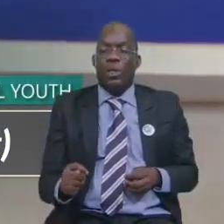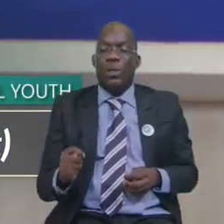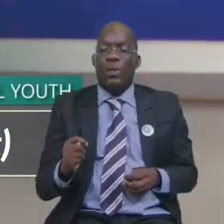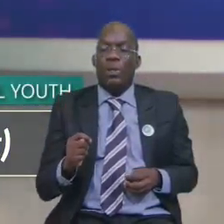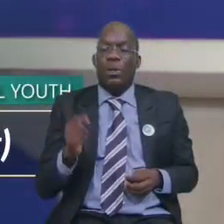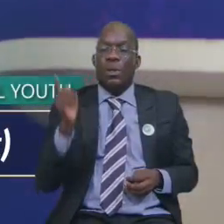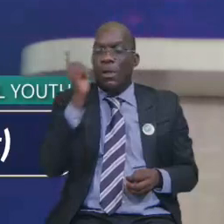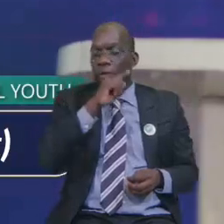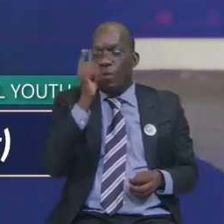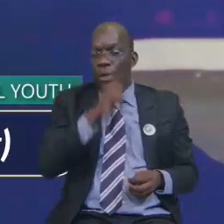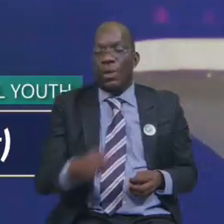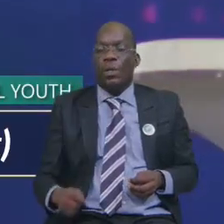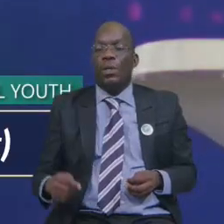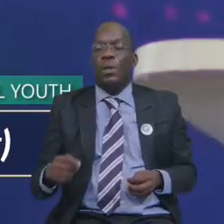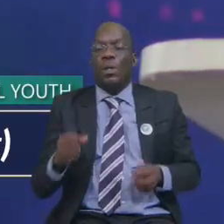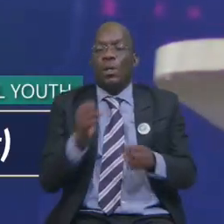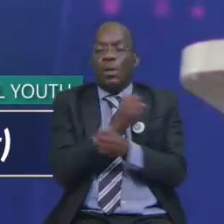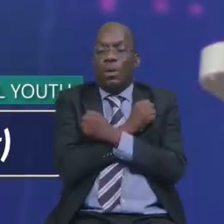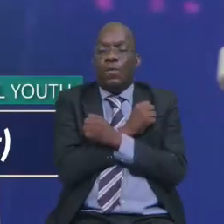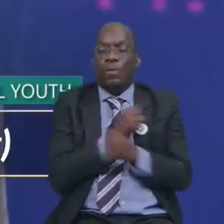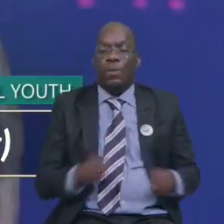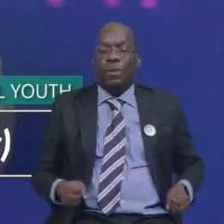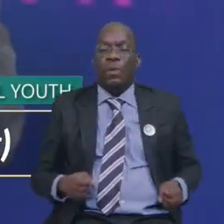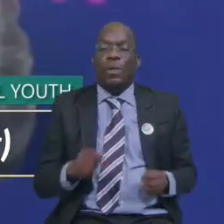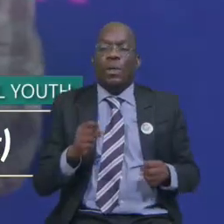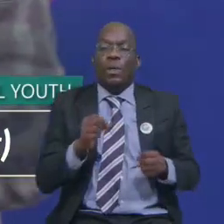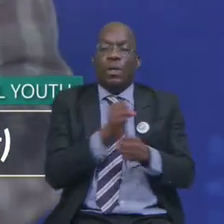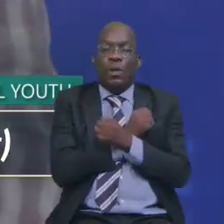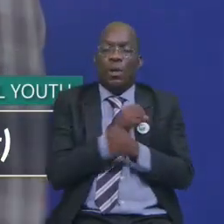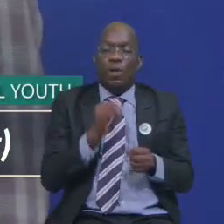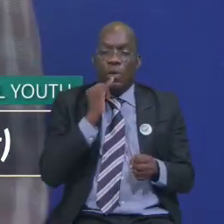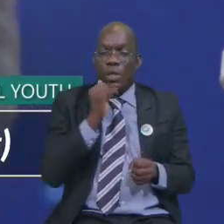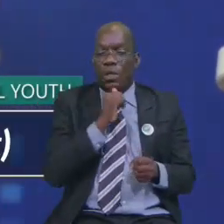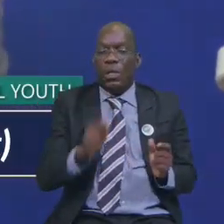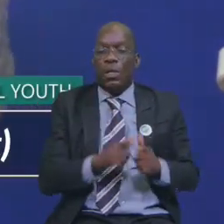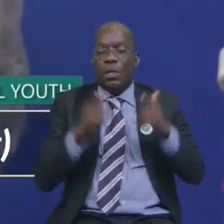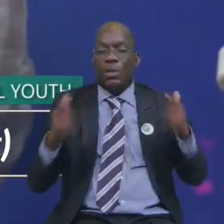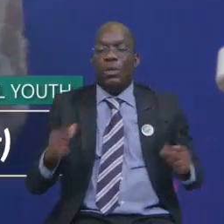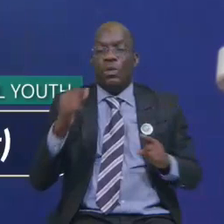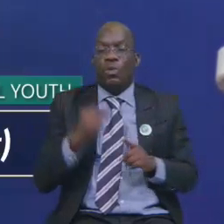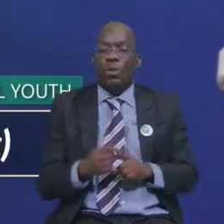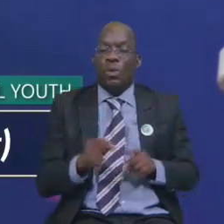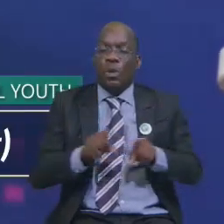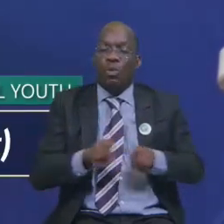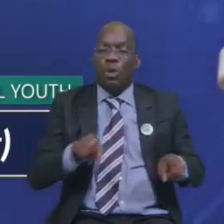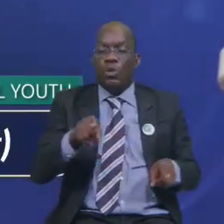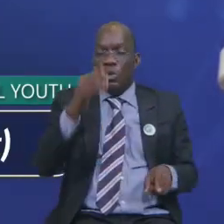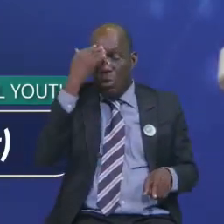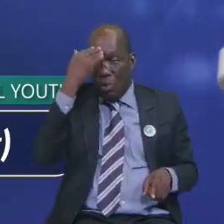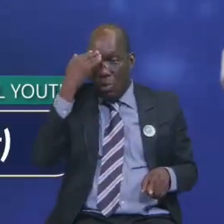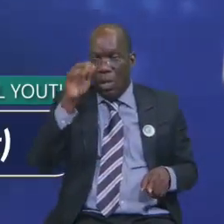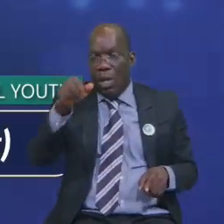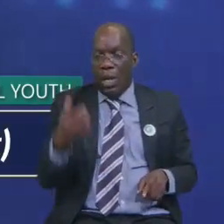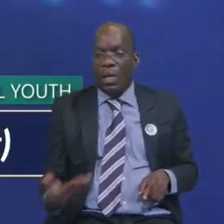Love is a wonderful word. Love is a great word. But you know, anything